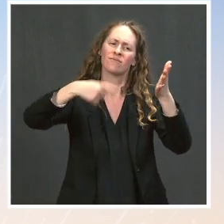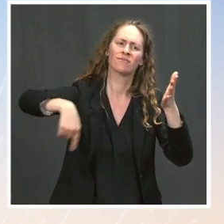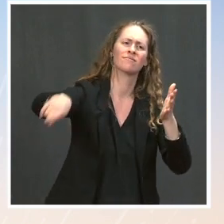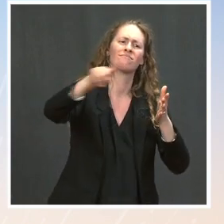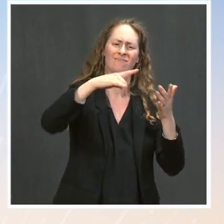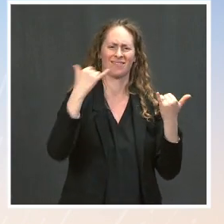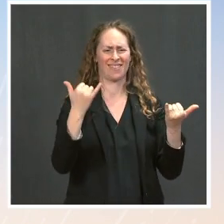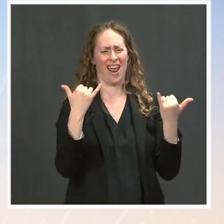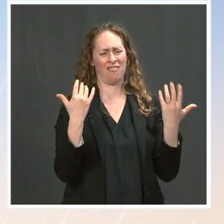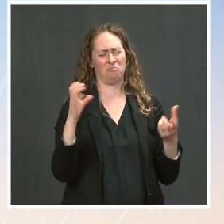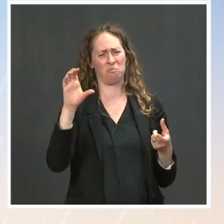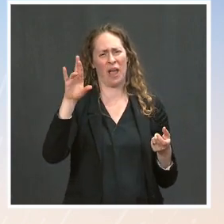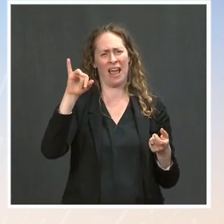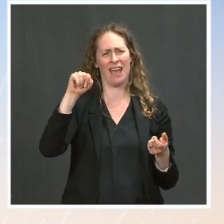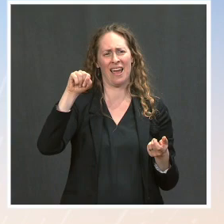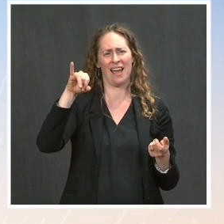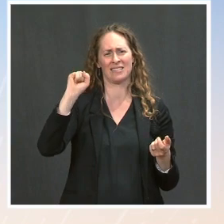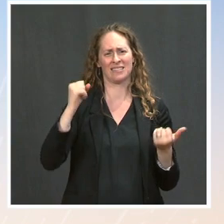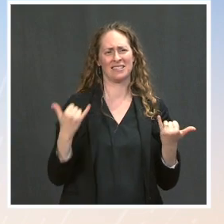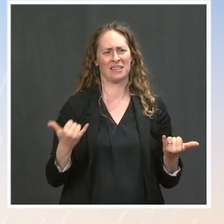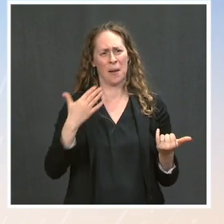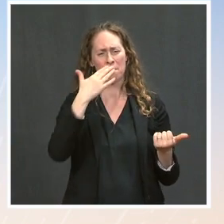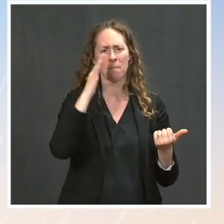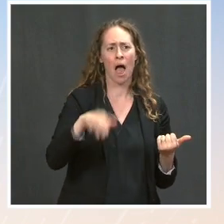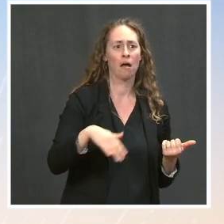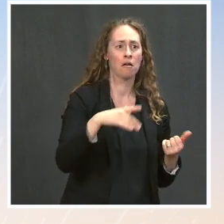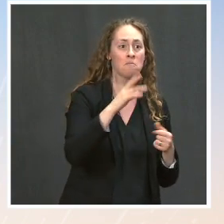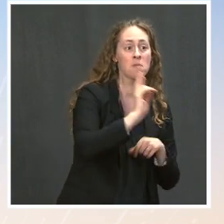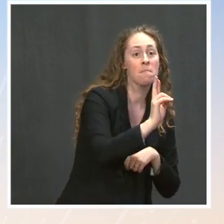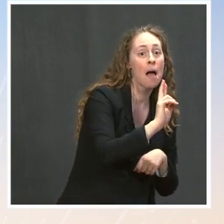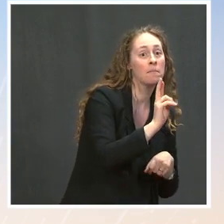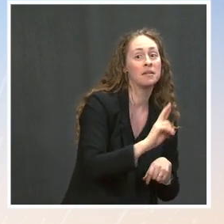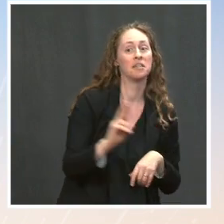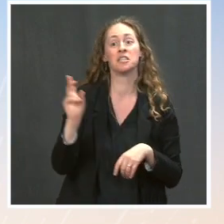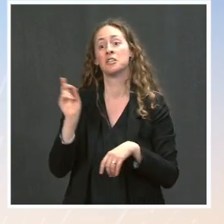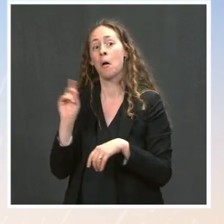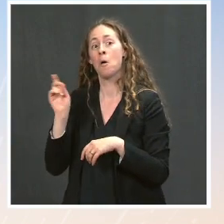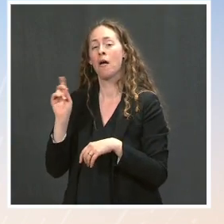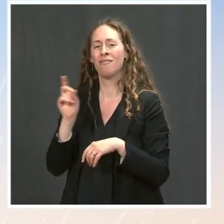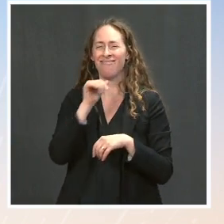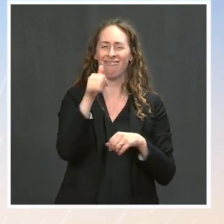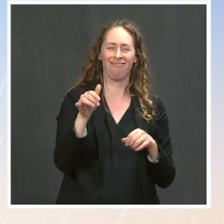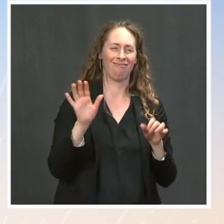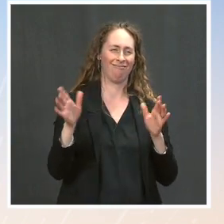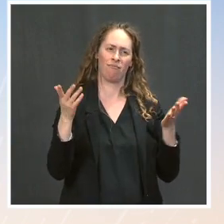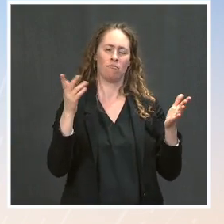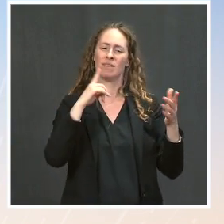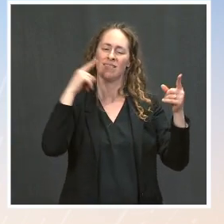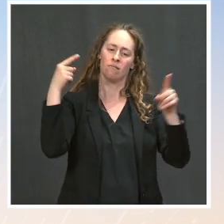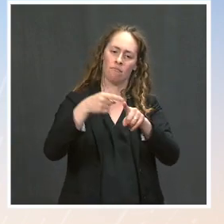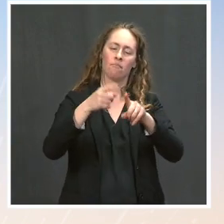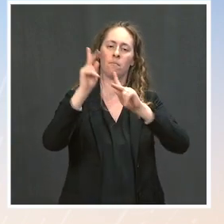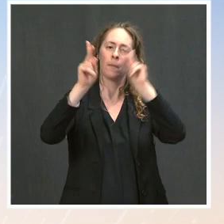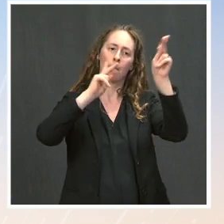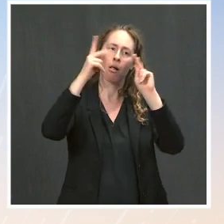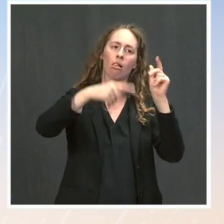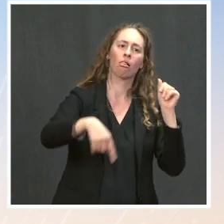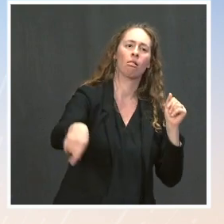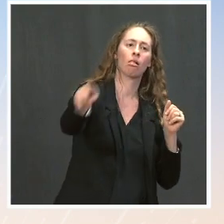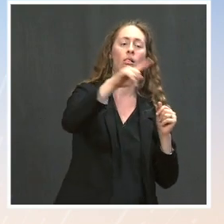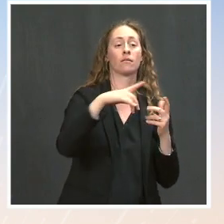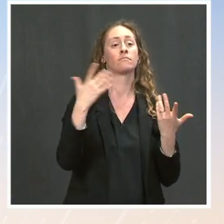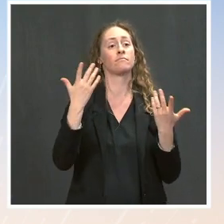not Democratic or Republican crises. They are crises for the American public, whether that is the pandemic, people who are out of